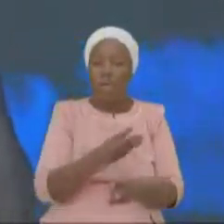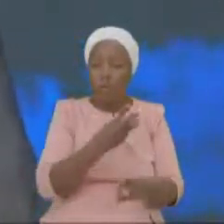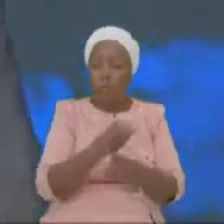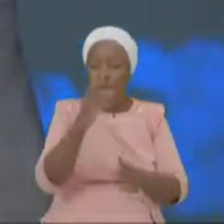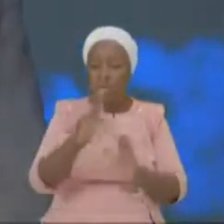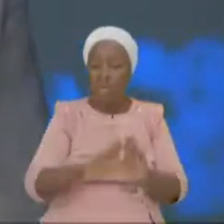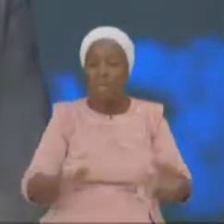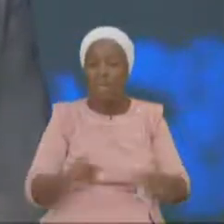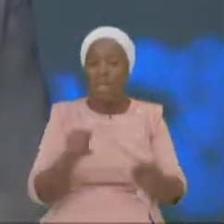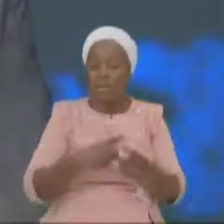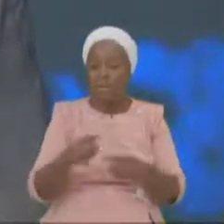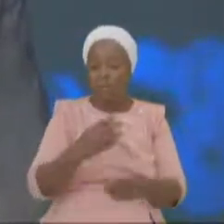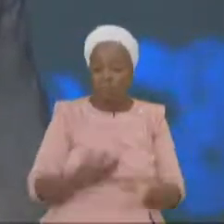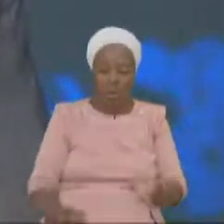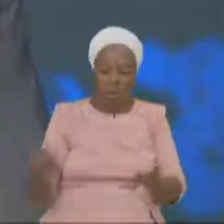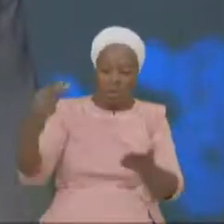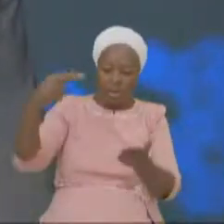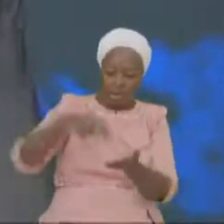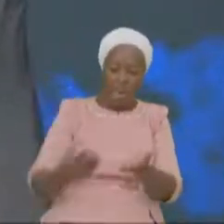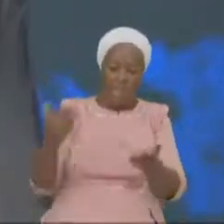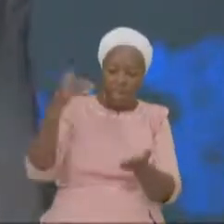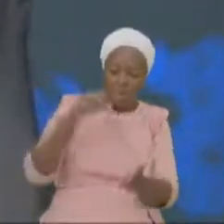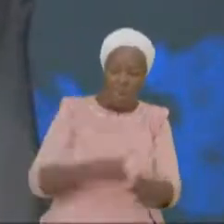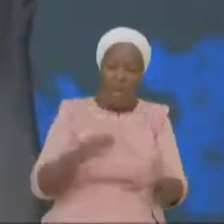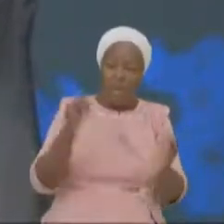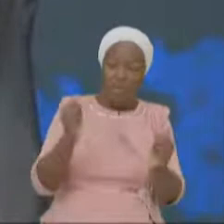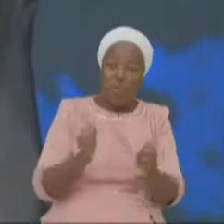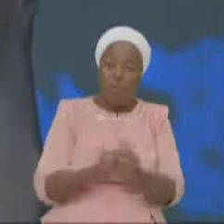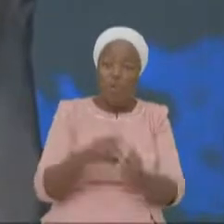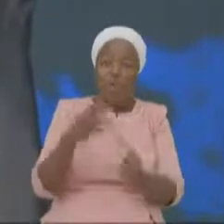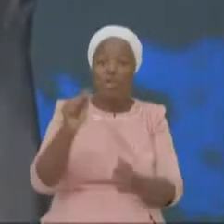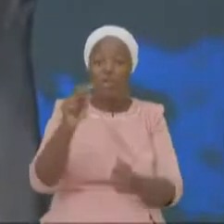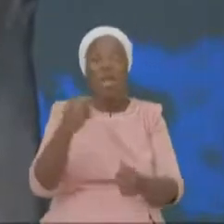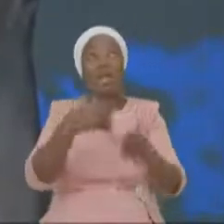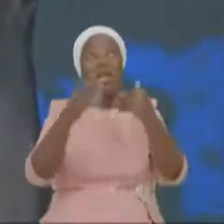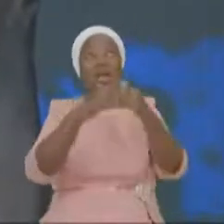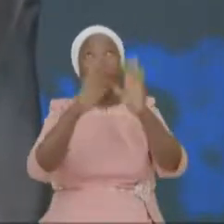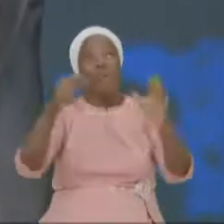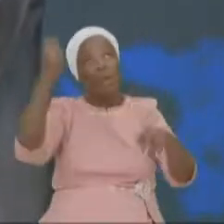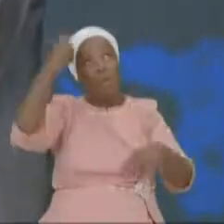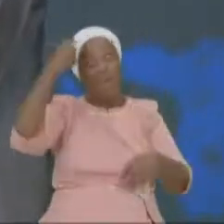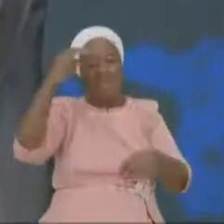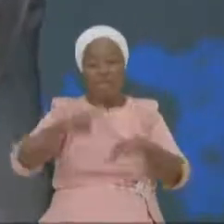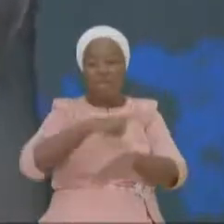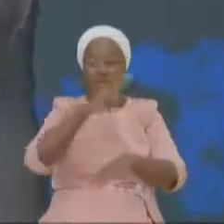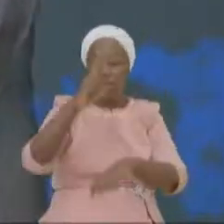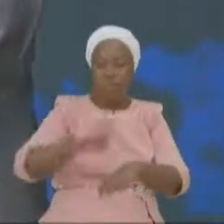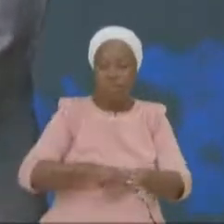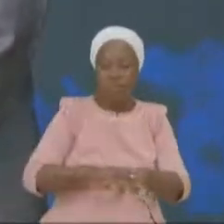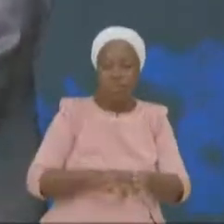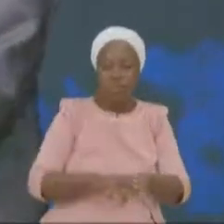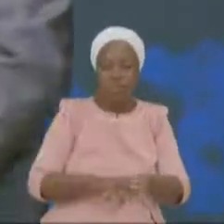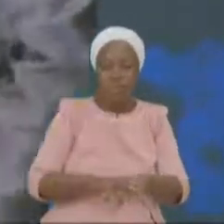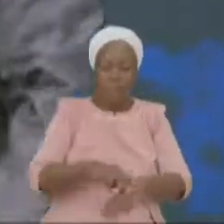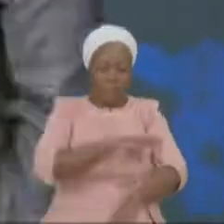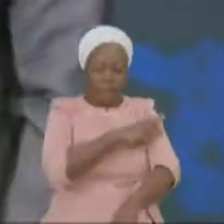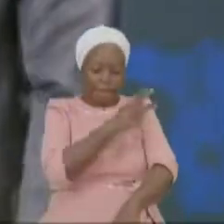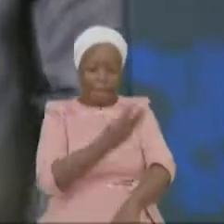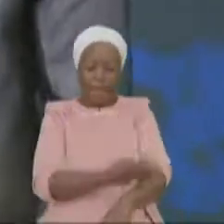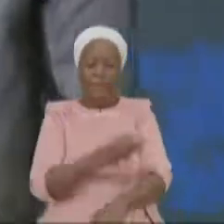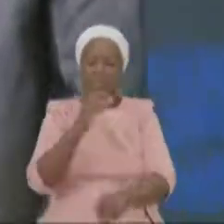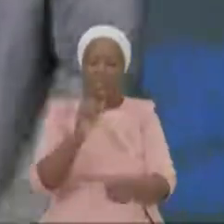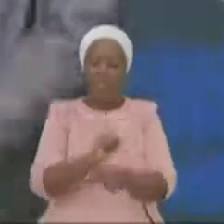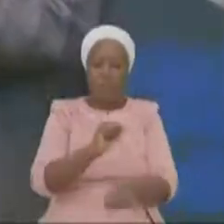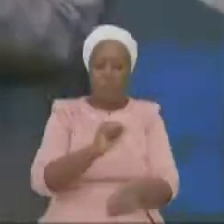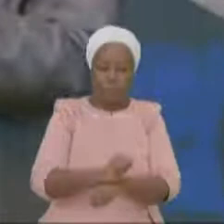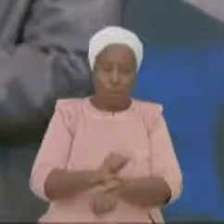rise again with an heavenly minded nature, mighty works